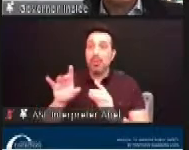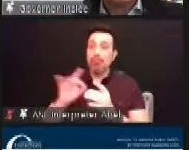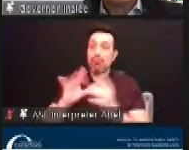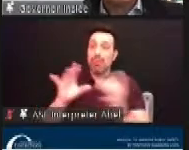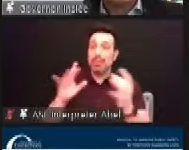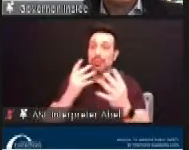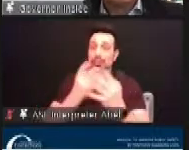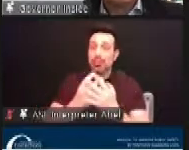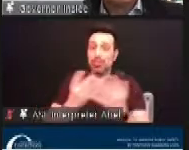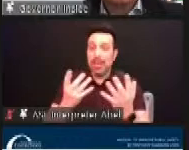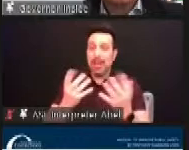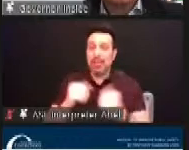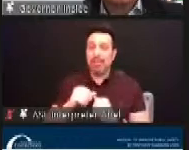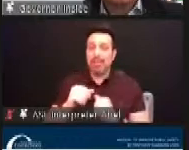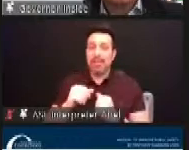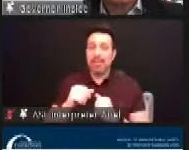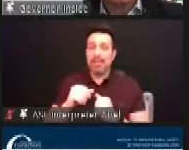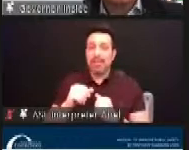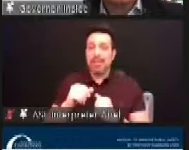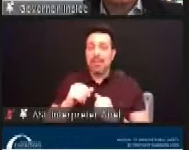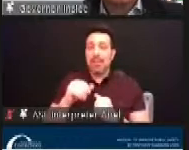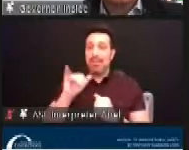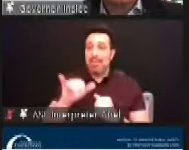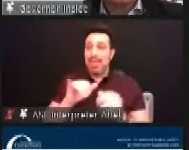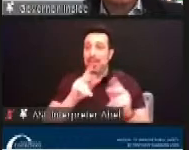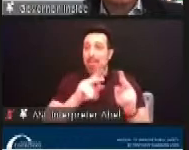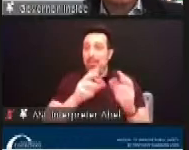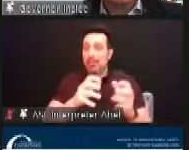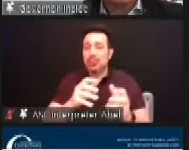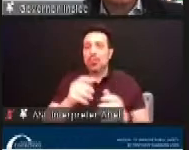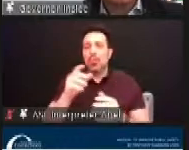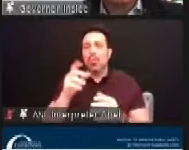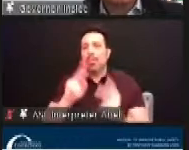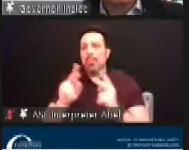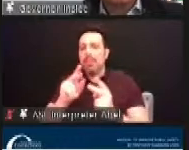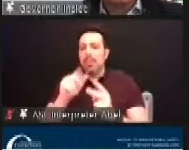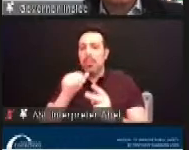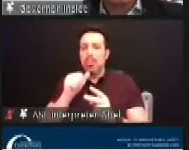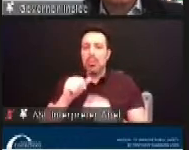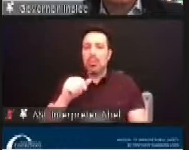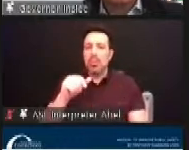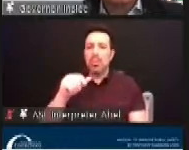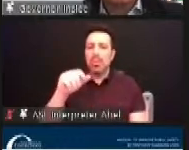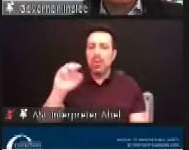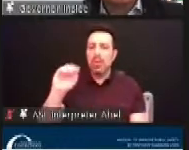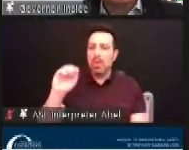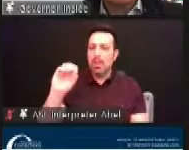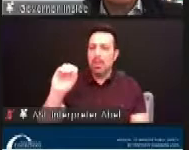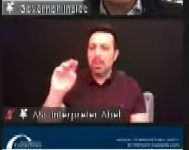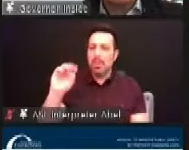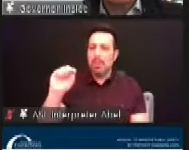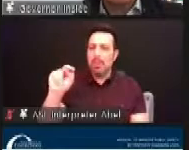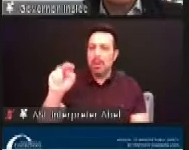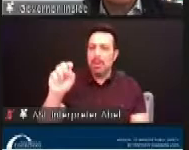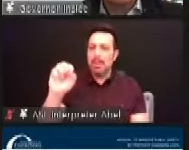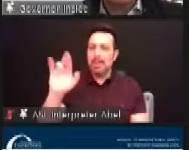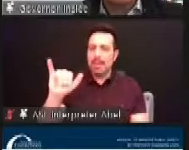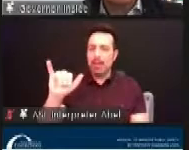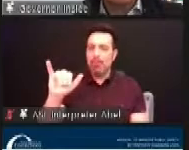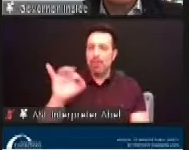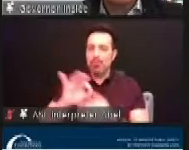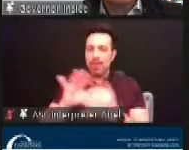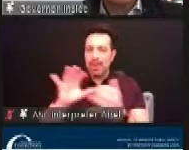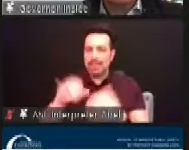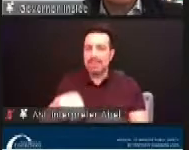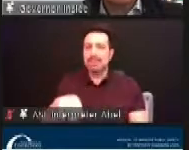with that population, and people that are on monetary releases or told causes, they don't have the supervision that